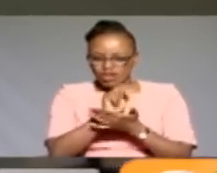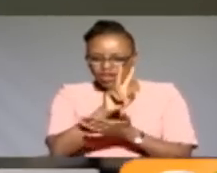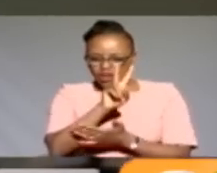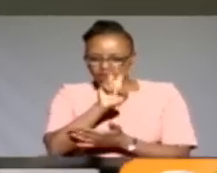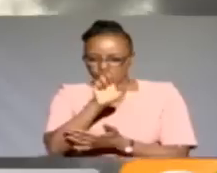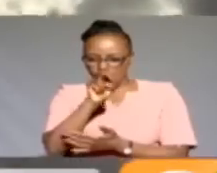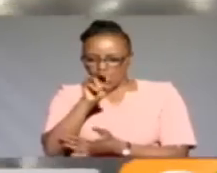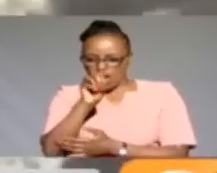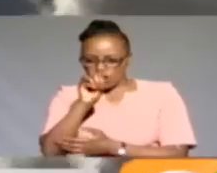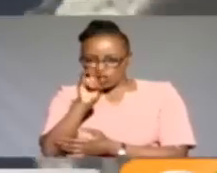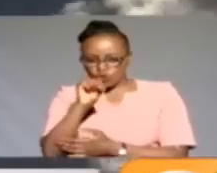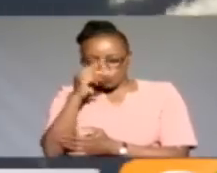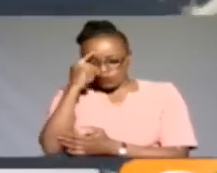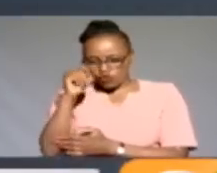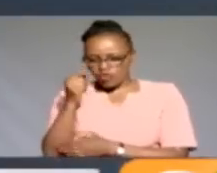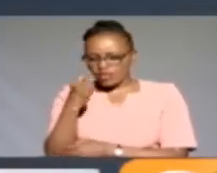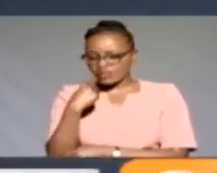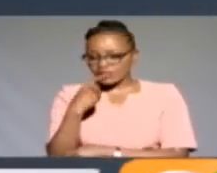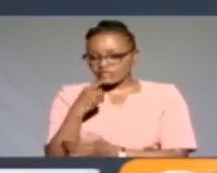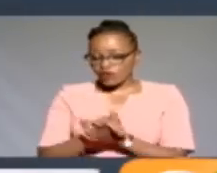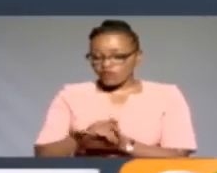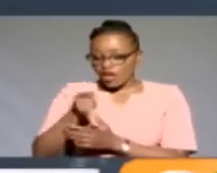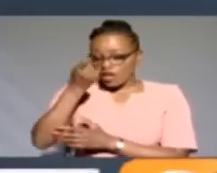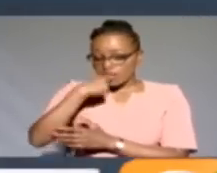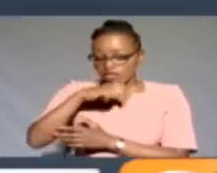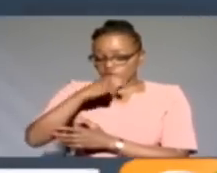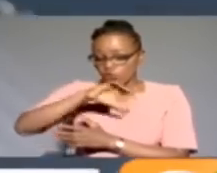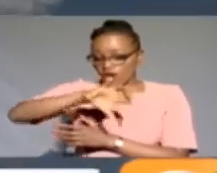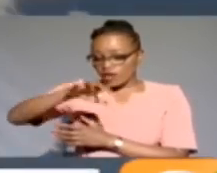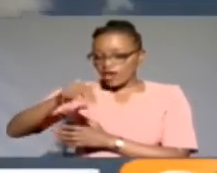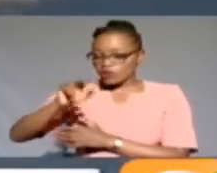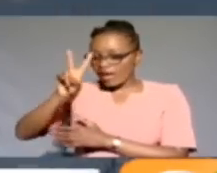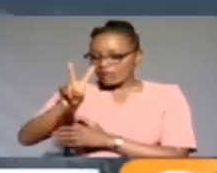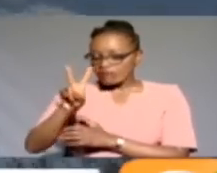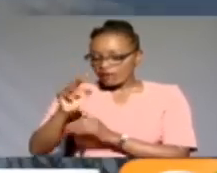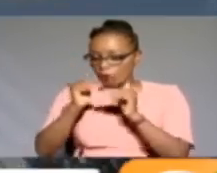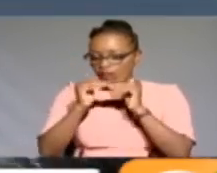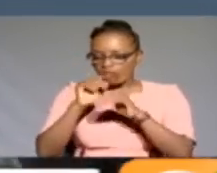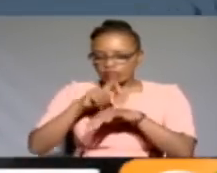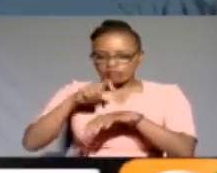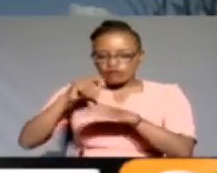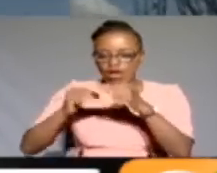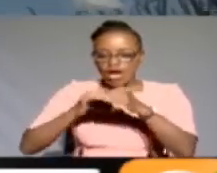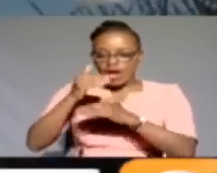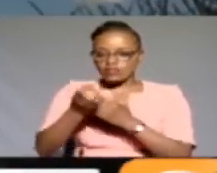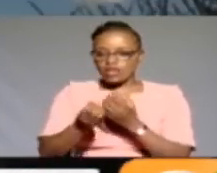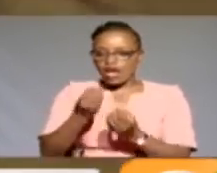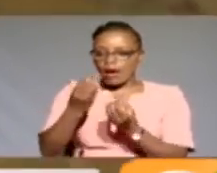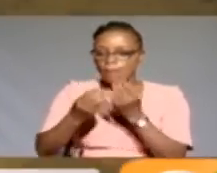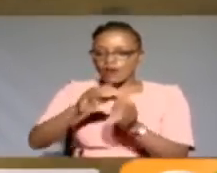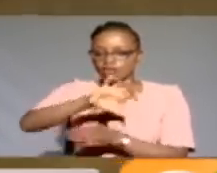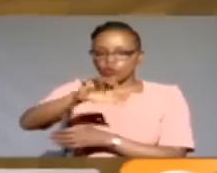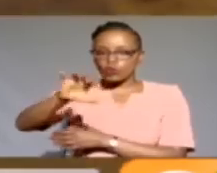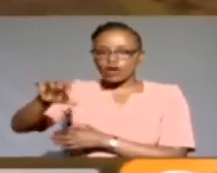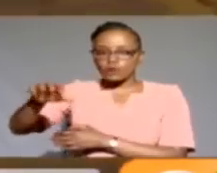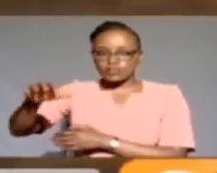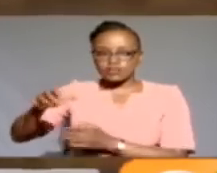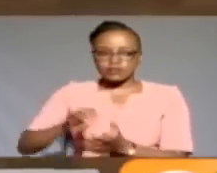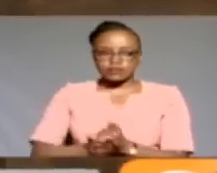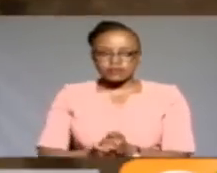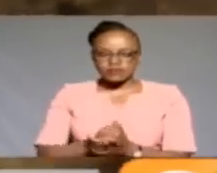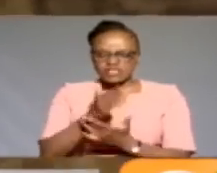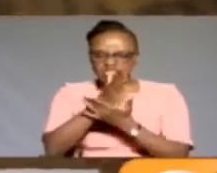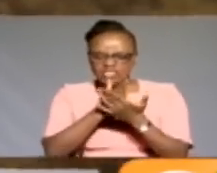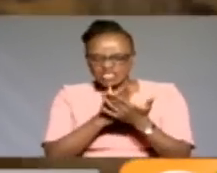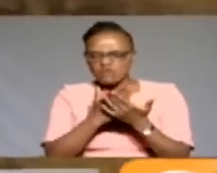of treatment. Kitui County ranks second in the number of snake bites after Baringo County. Some